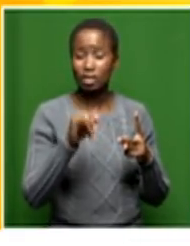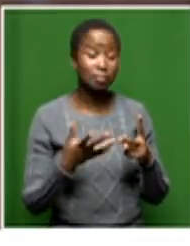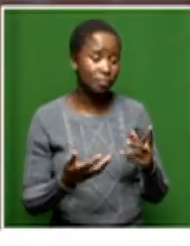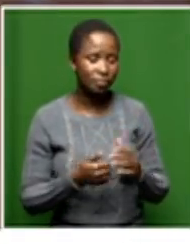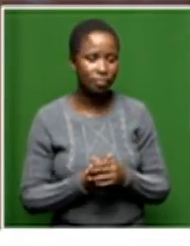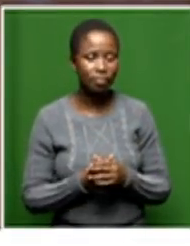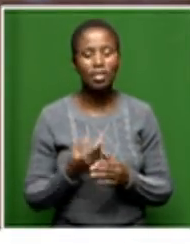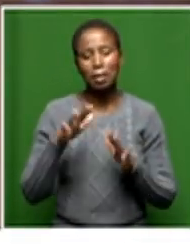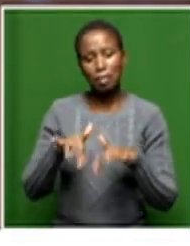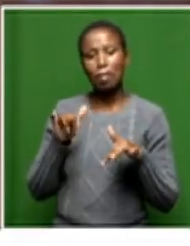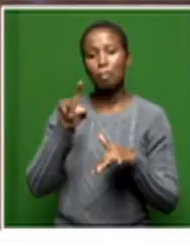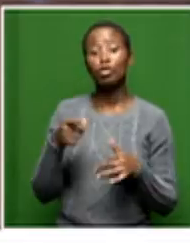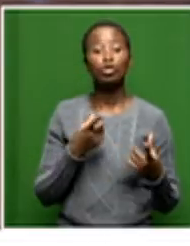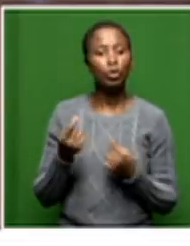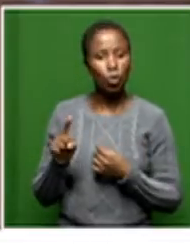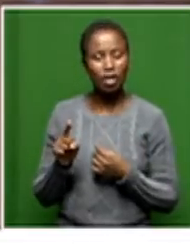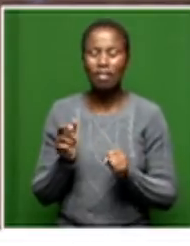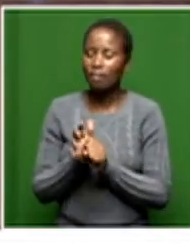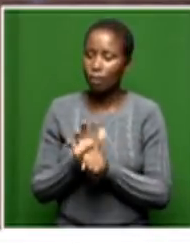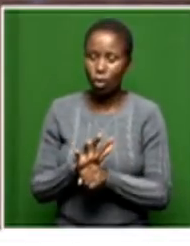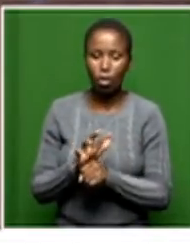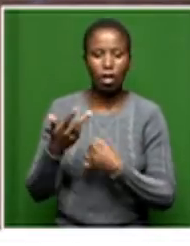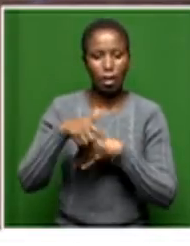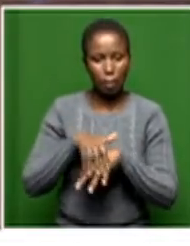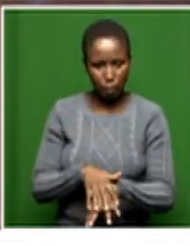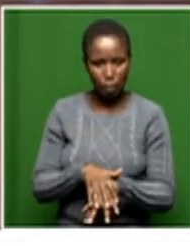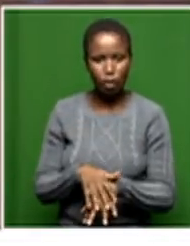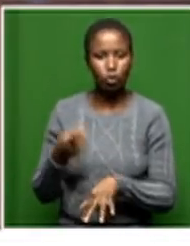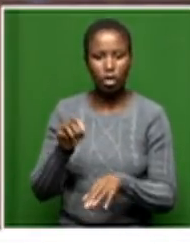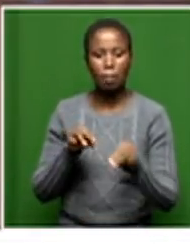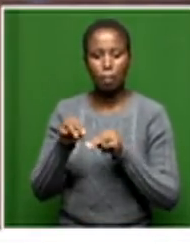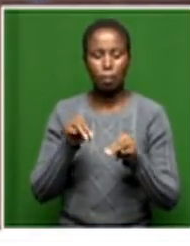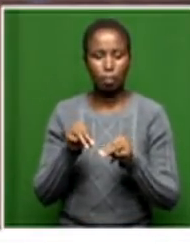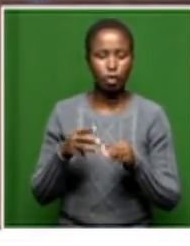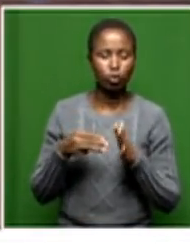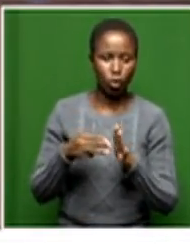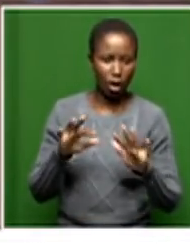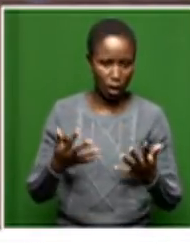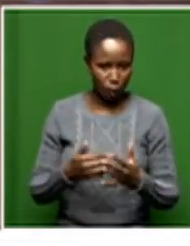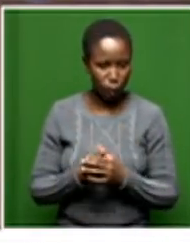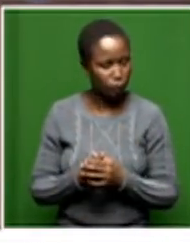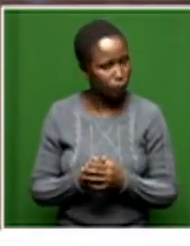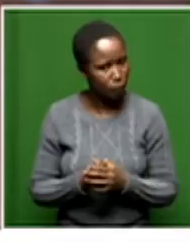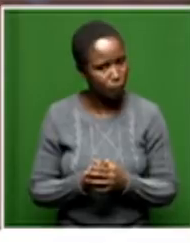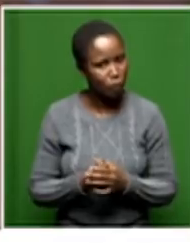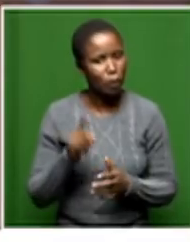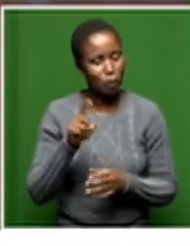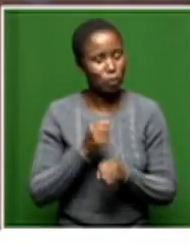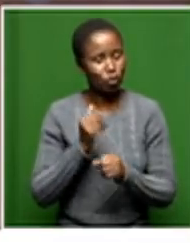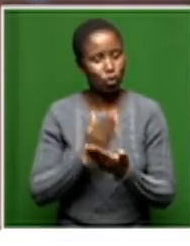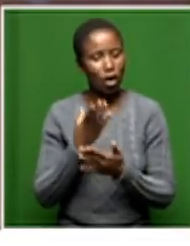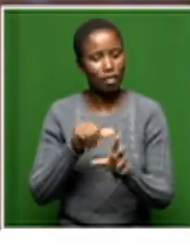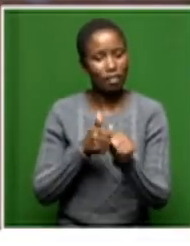do is fully implement oversight and accountability more. Firstly, in terms of ensuring that there are follow-ups